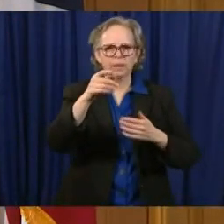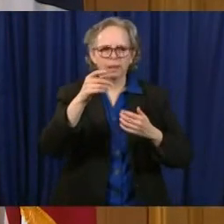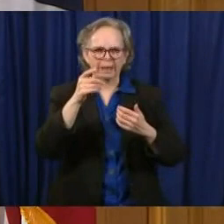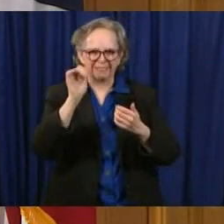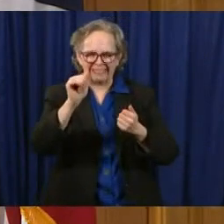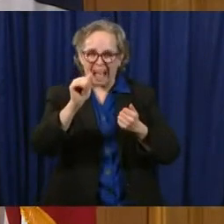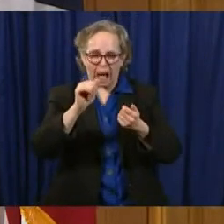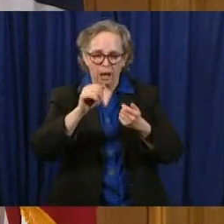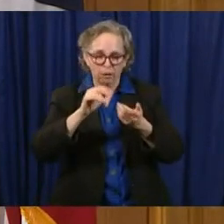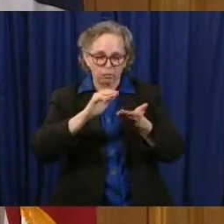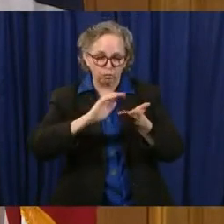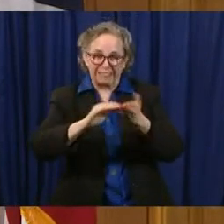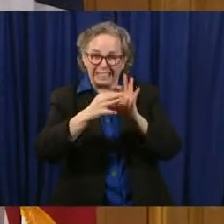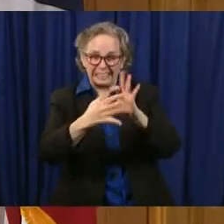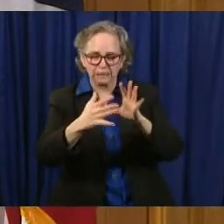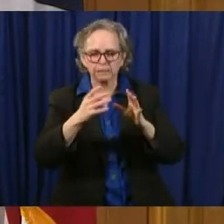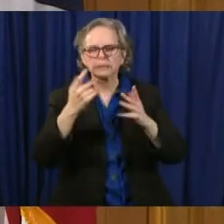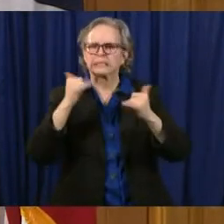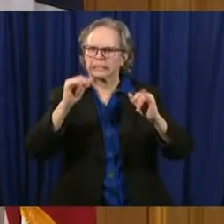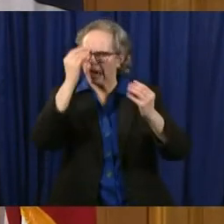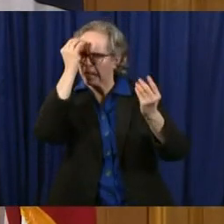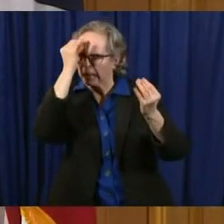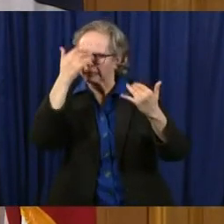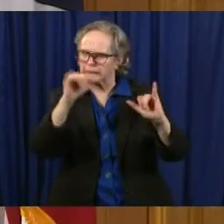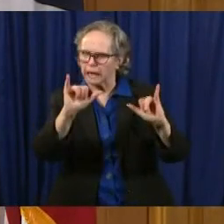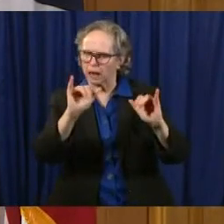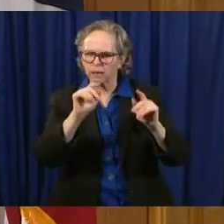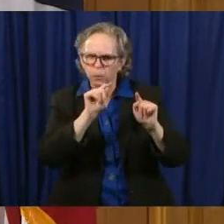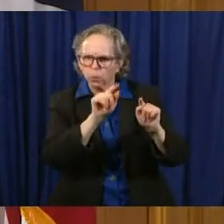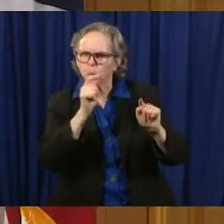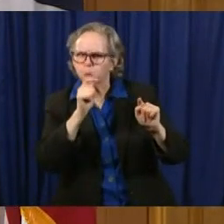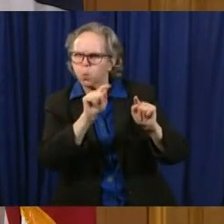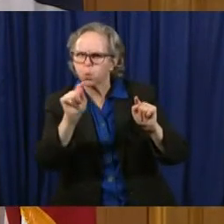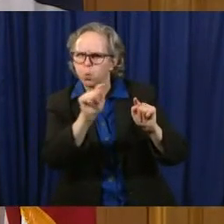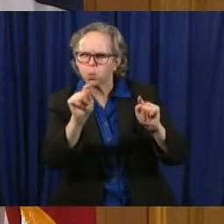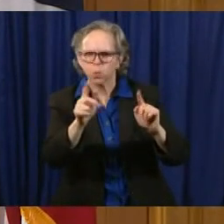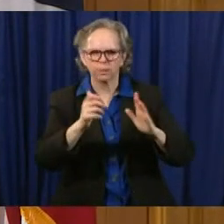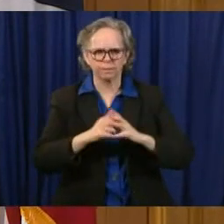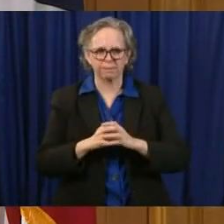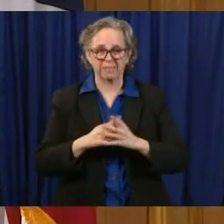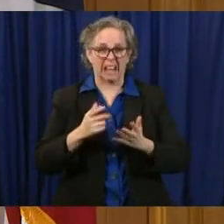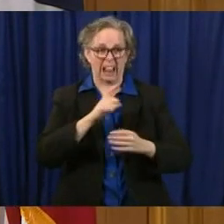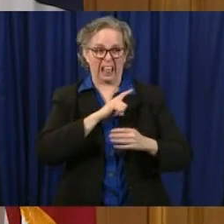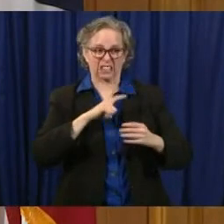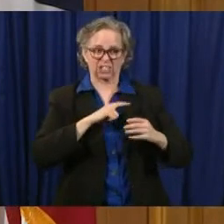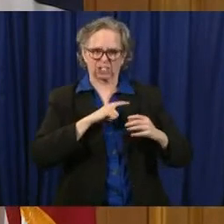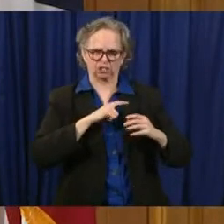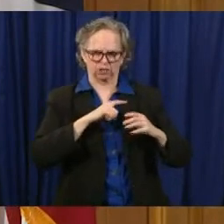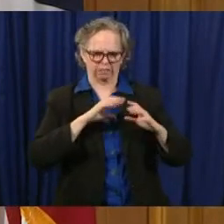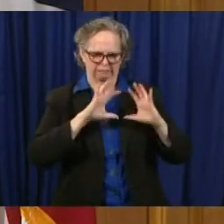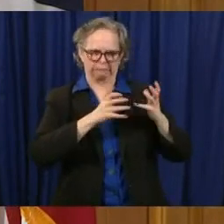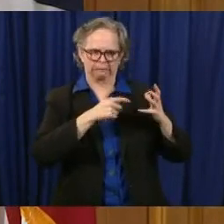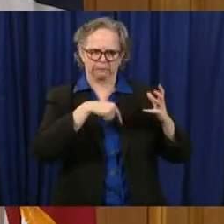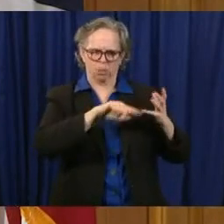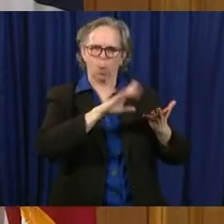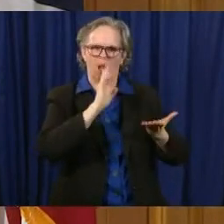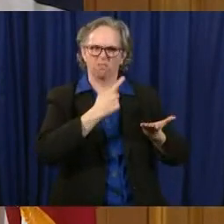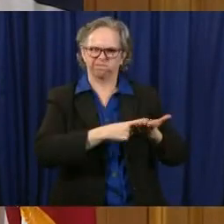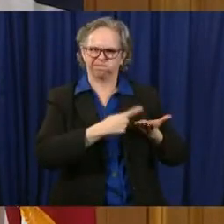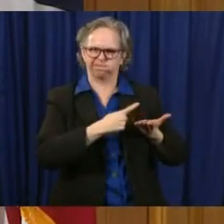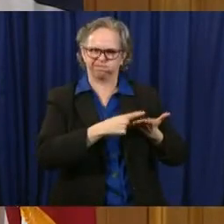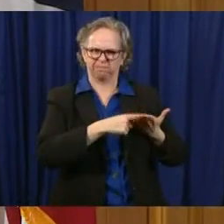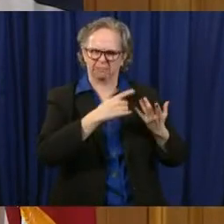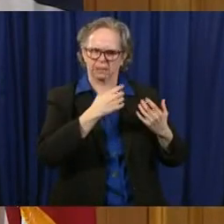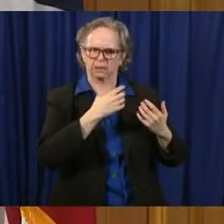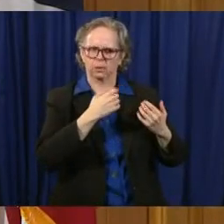Legislative Committee is going to, on tomorrow, look at some of the prisoners that we have